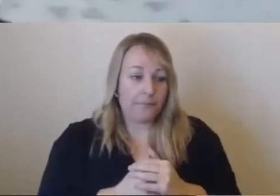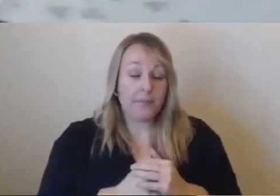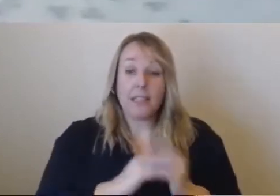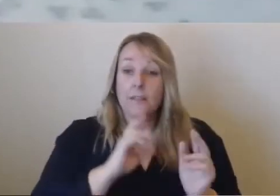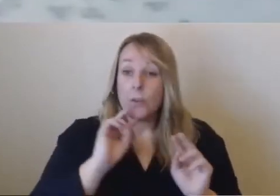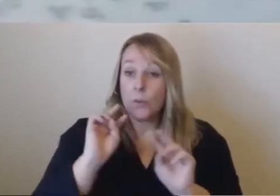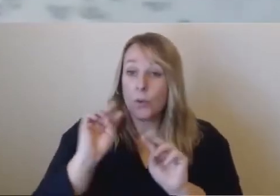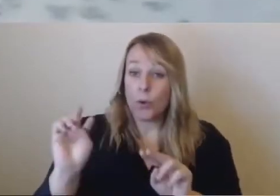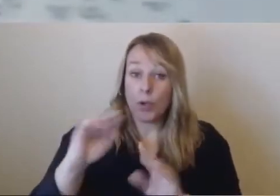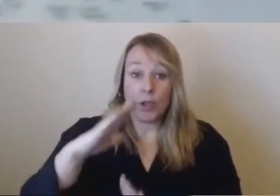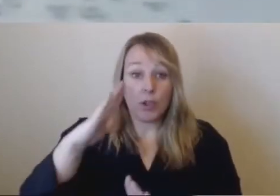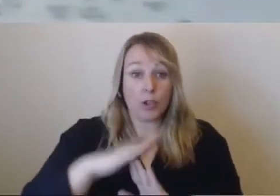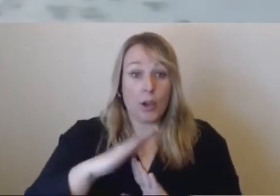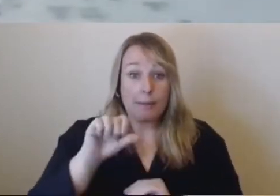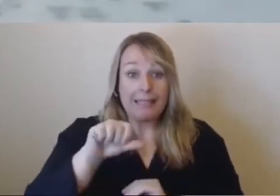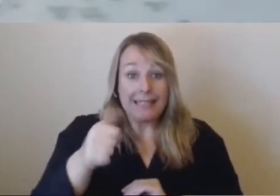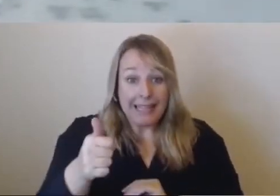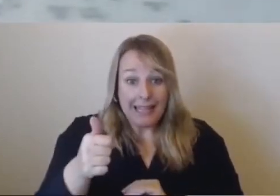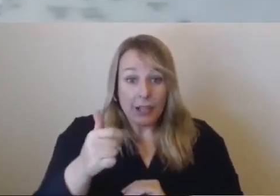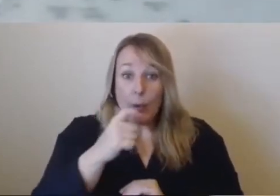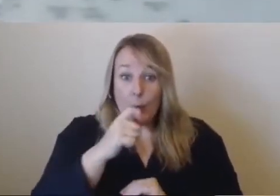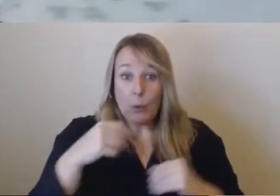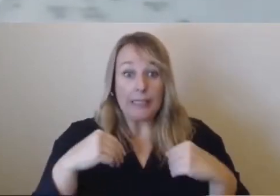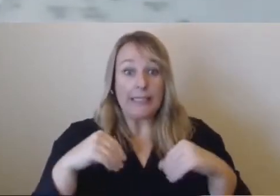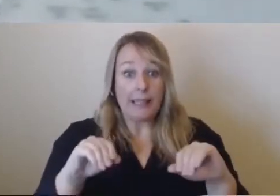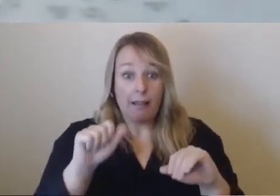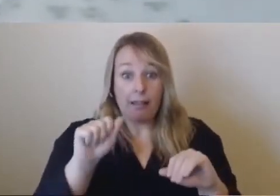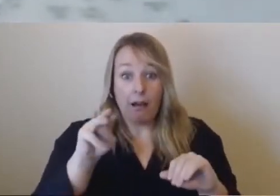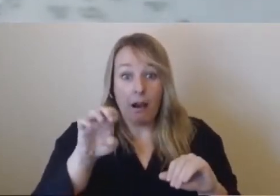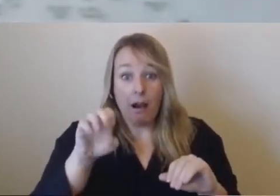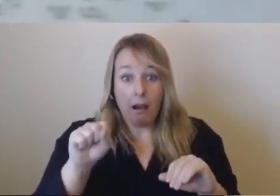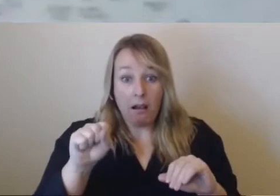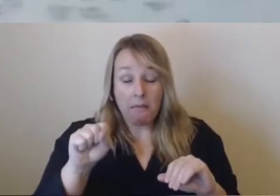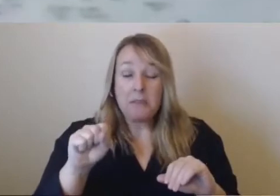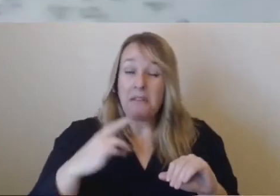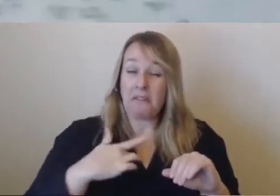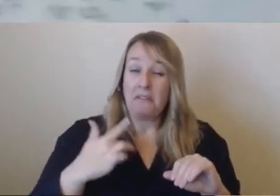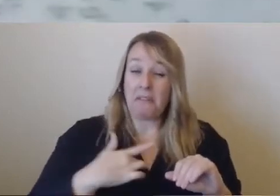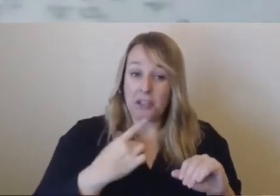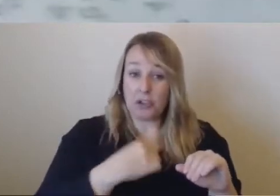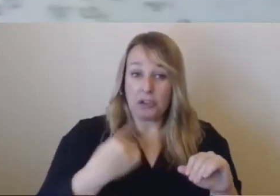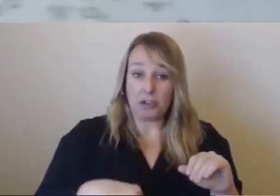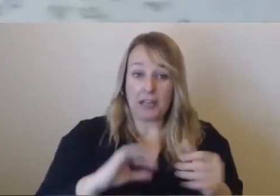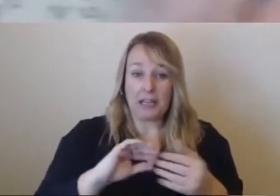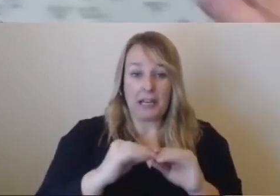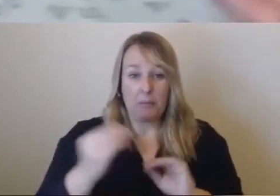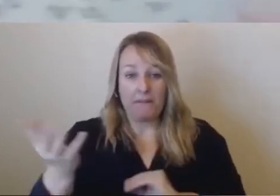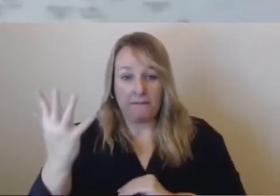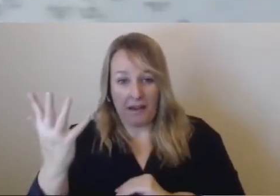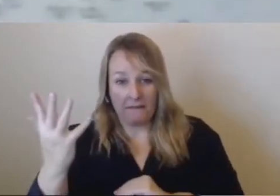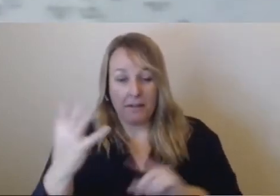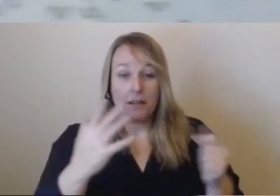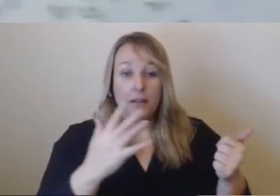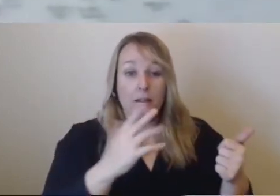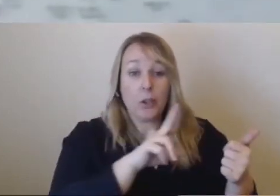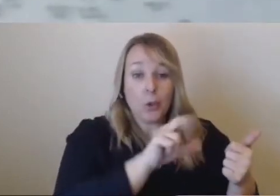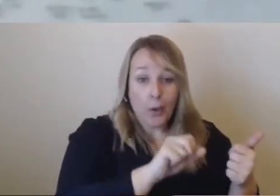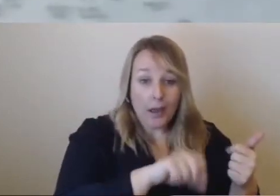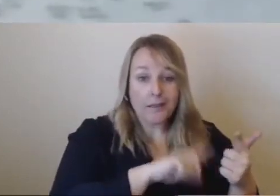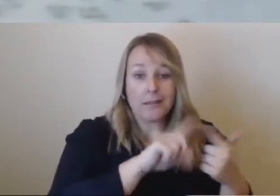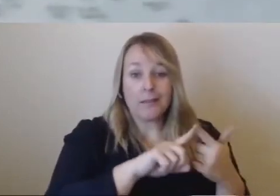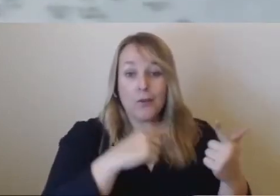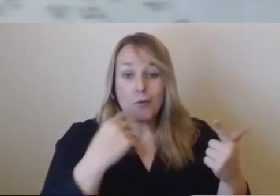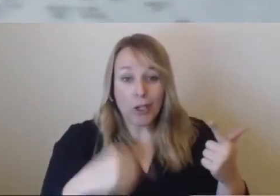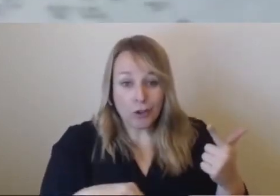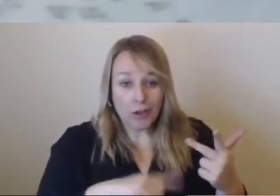if you looked at the top 10 arms exporters, China would be roughly number 5, just after the US, Russia, France, and